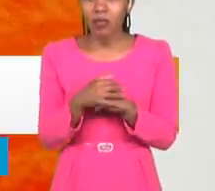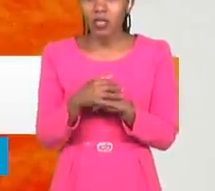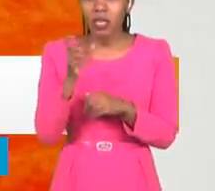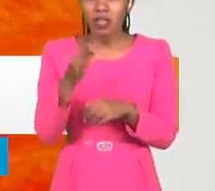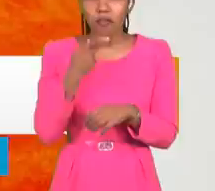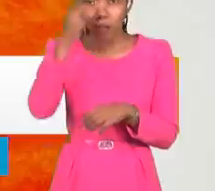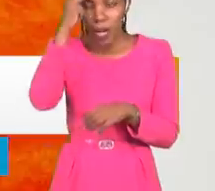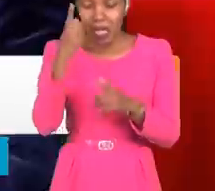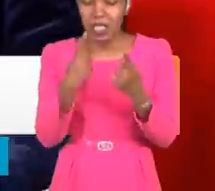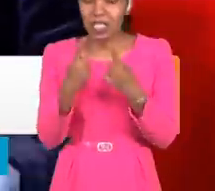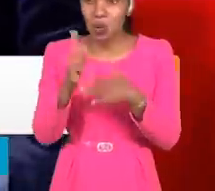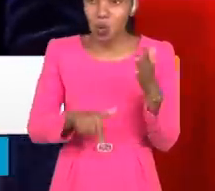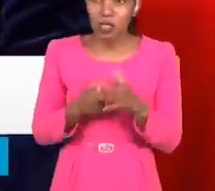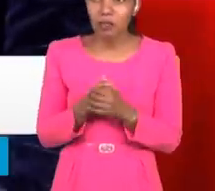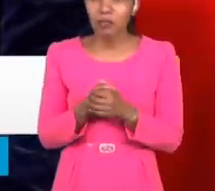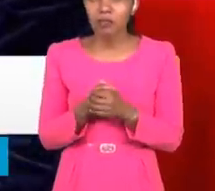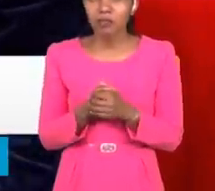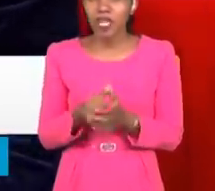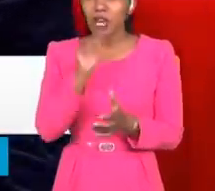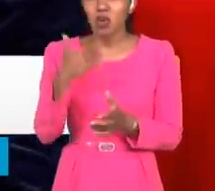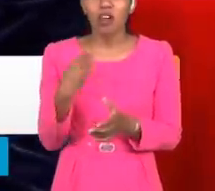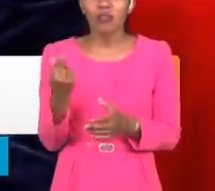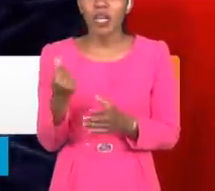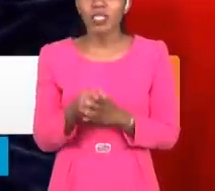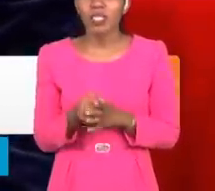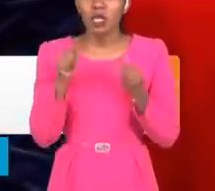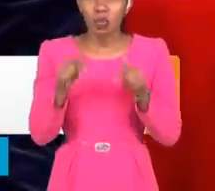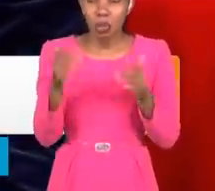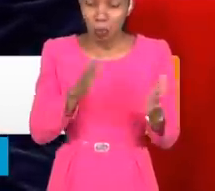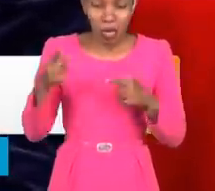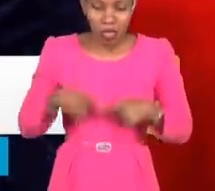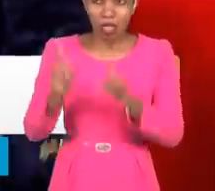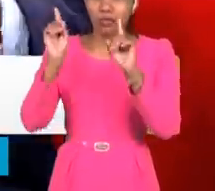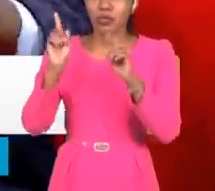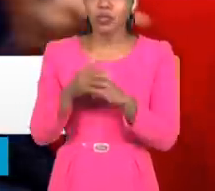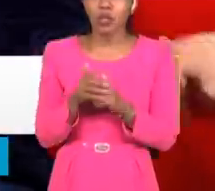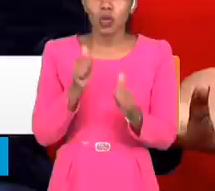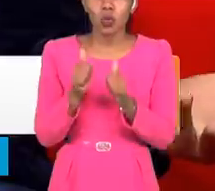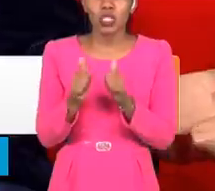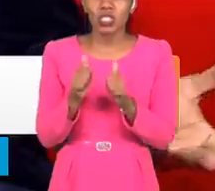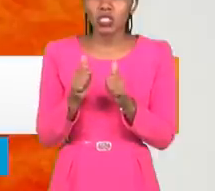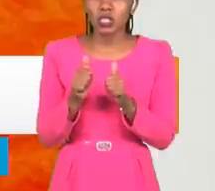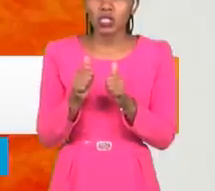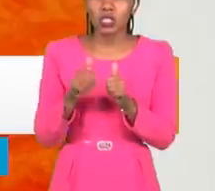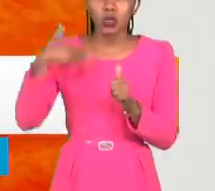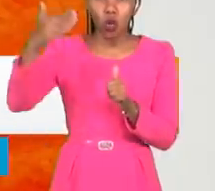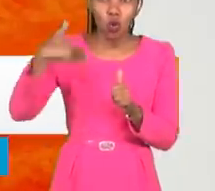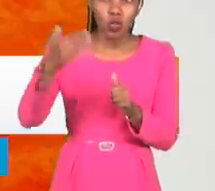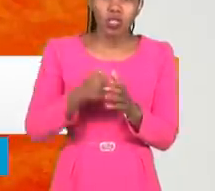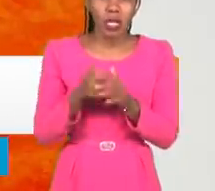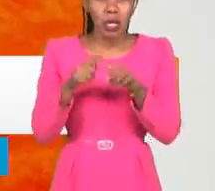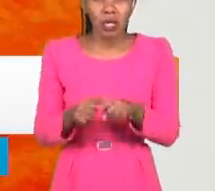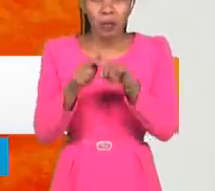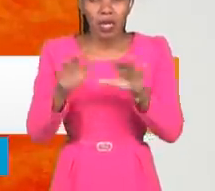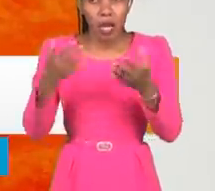a parent used to tell you, sina pesa, wewe leo utajipanga, leo sina pesa. Which is a common thing. I say that in depending my on how you